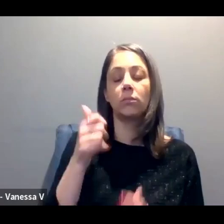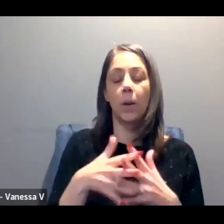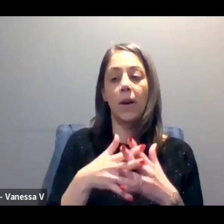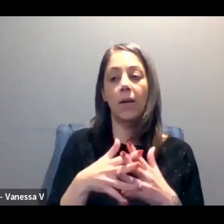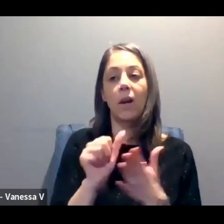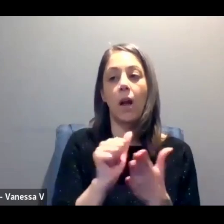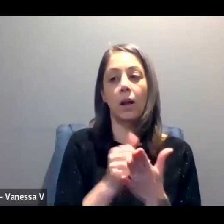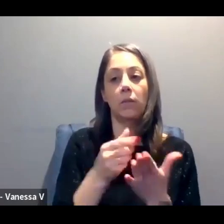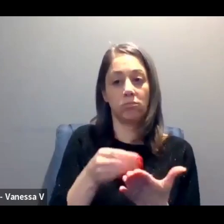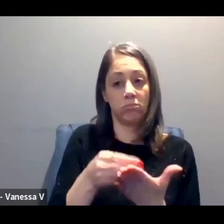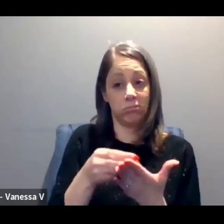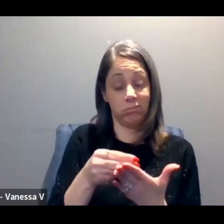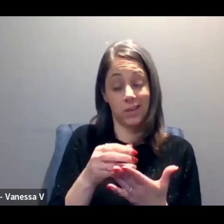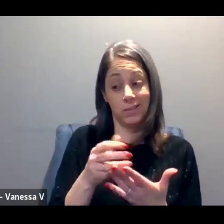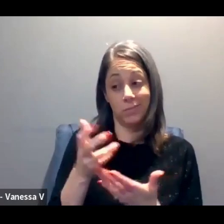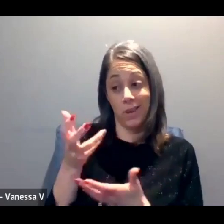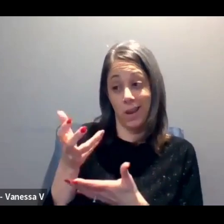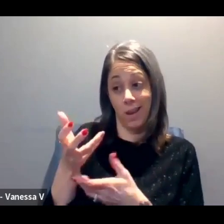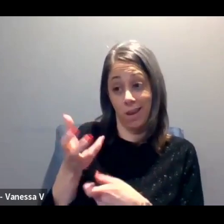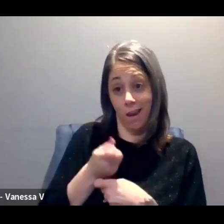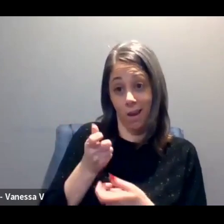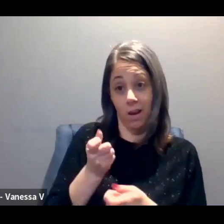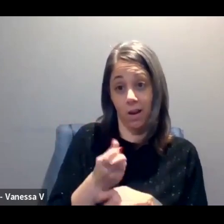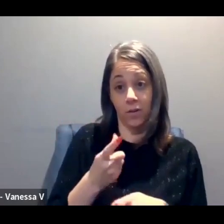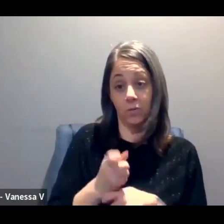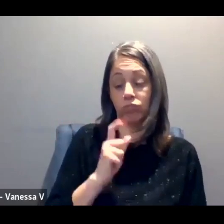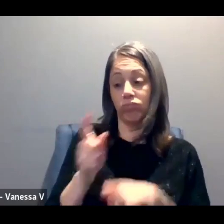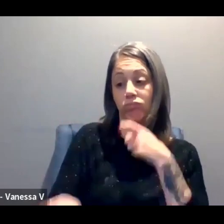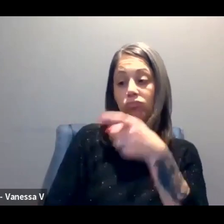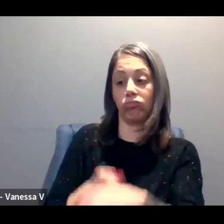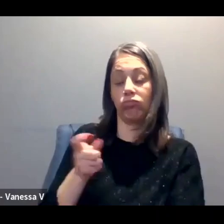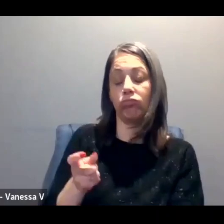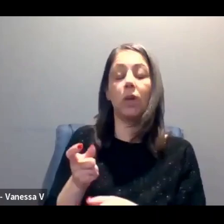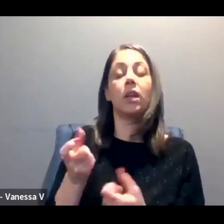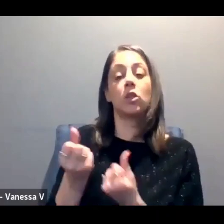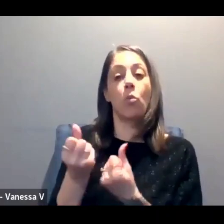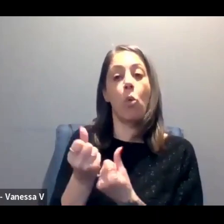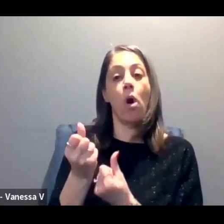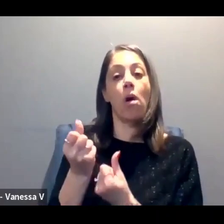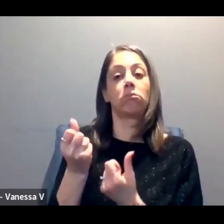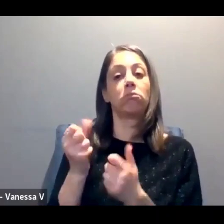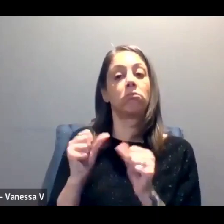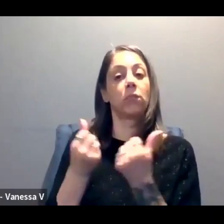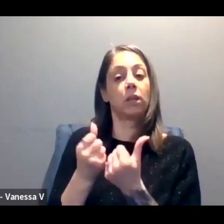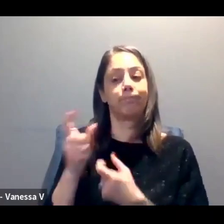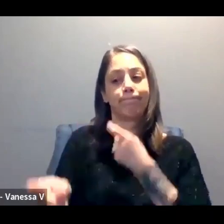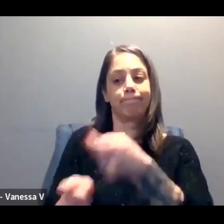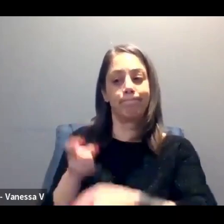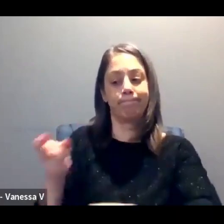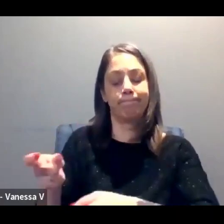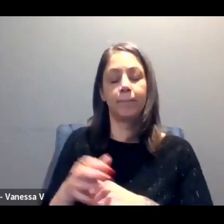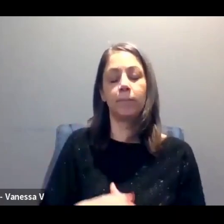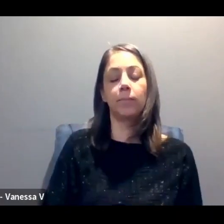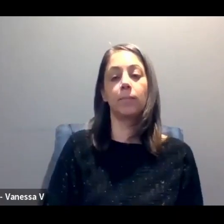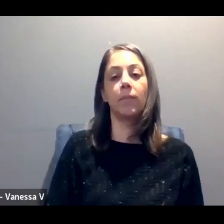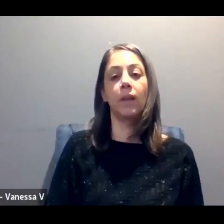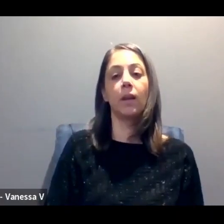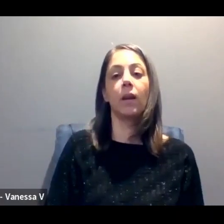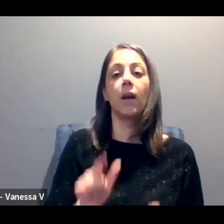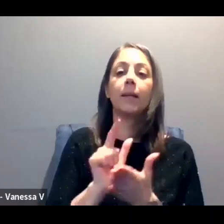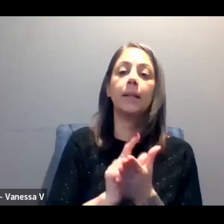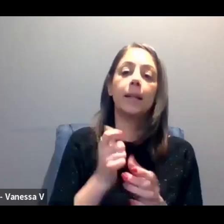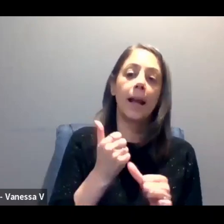received annually to those grantees and support agencies in our region. So things like legal